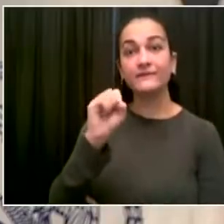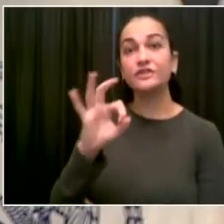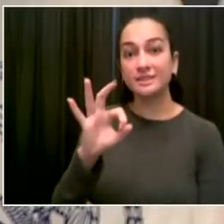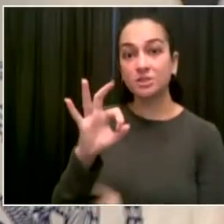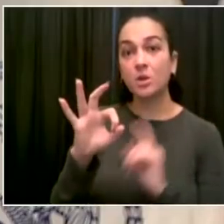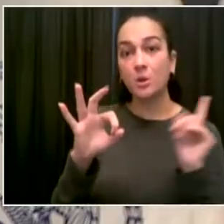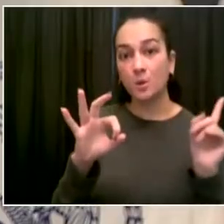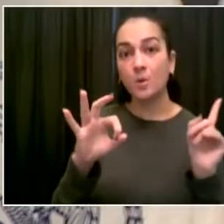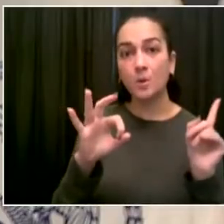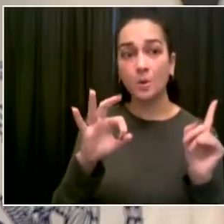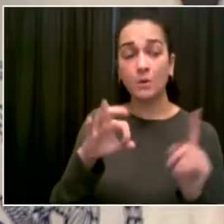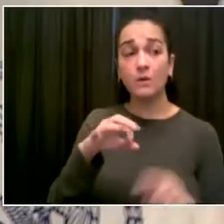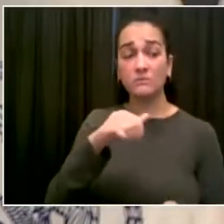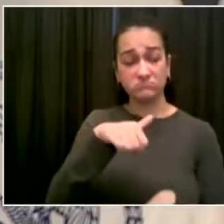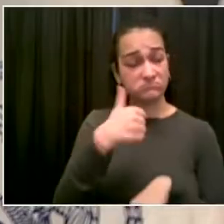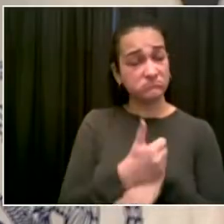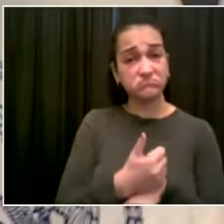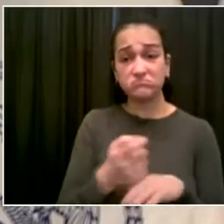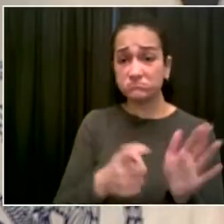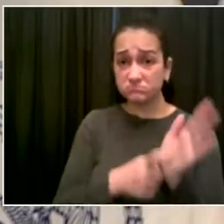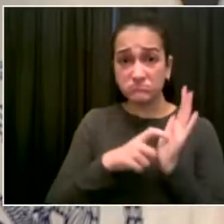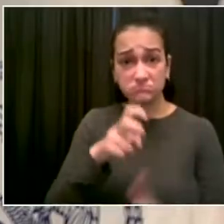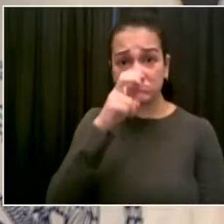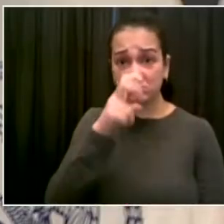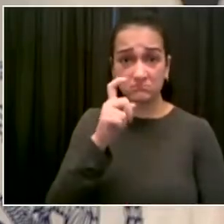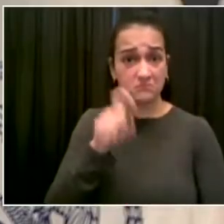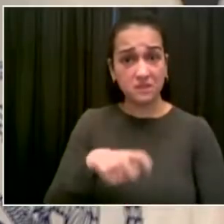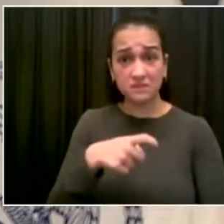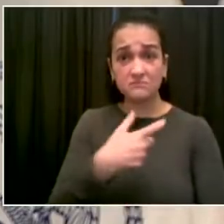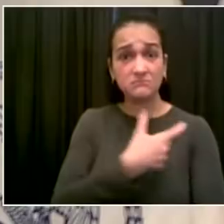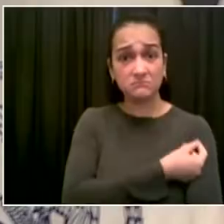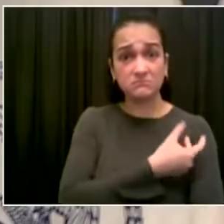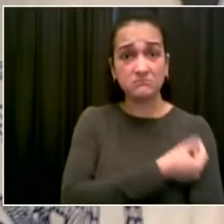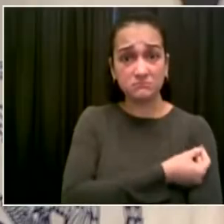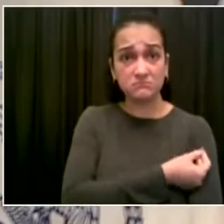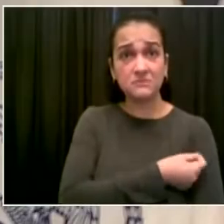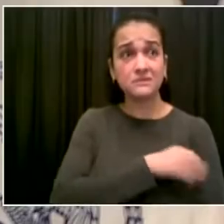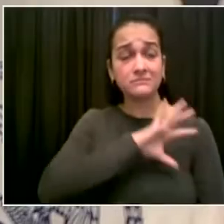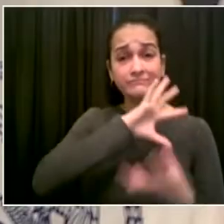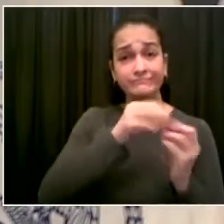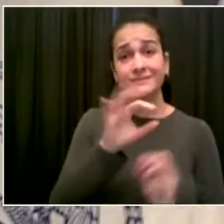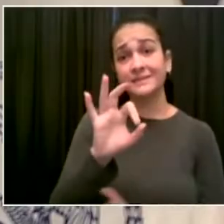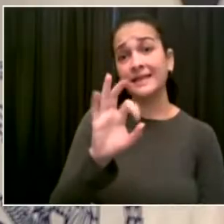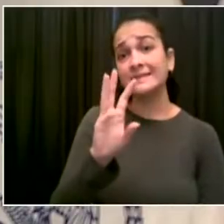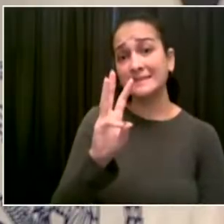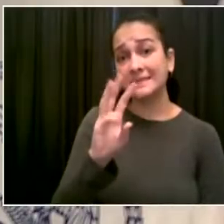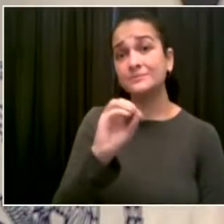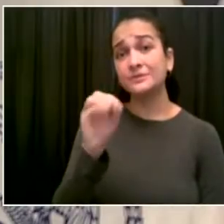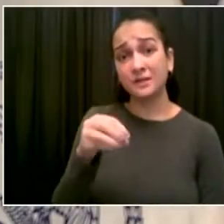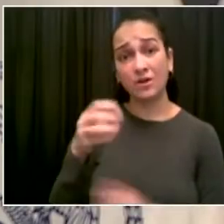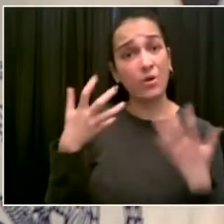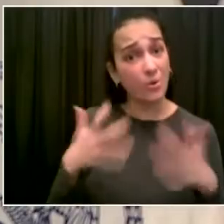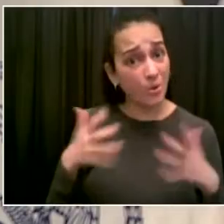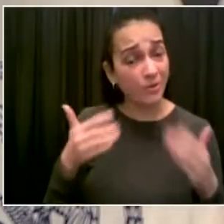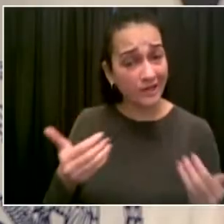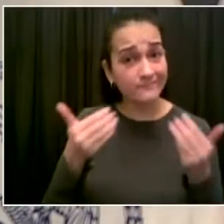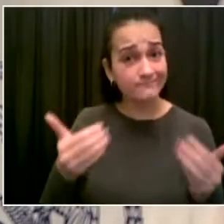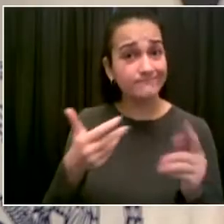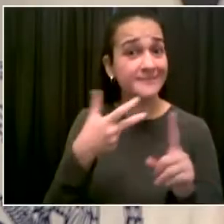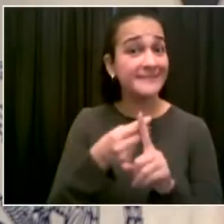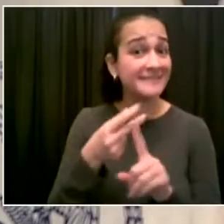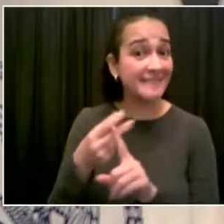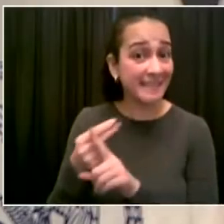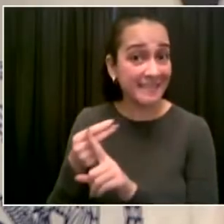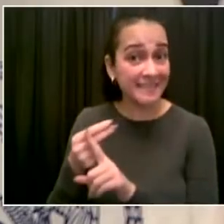departments. What I think is obvious after a lot of conversation with the leadership of all of our uniform agencies